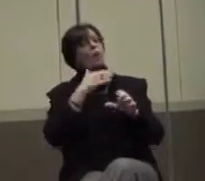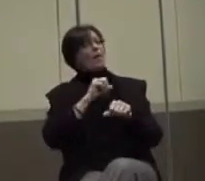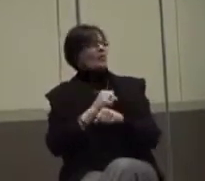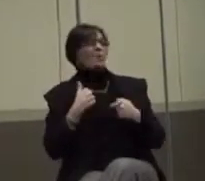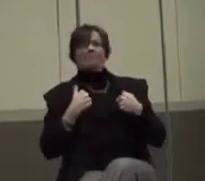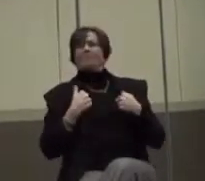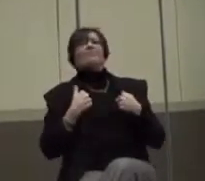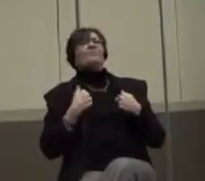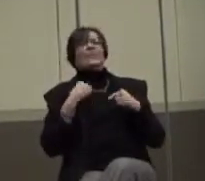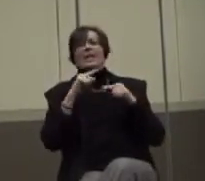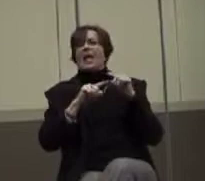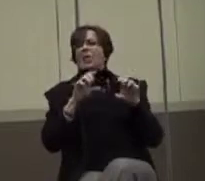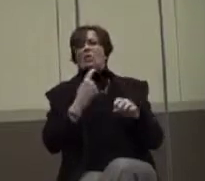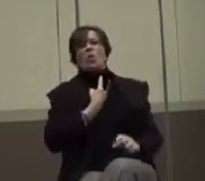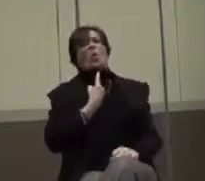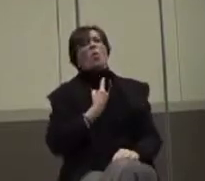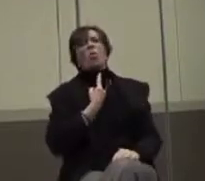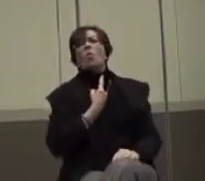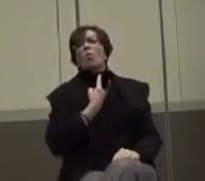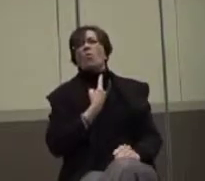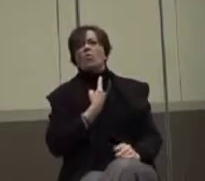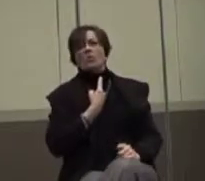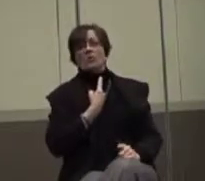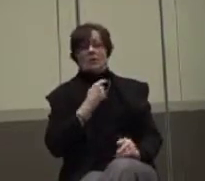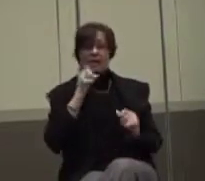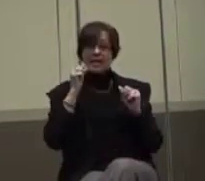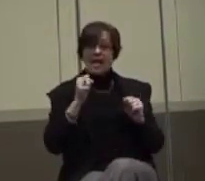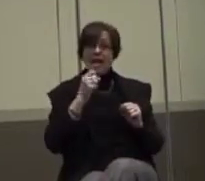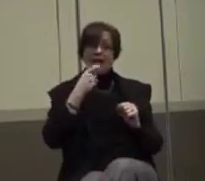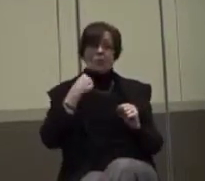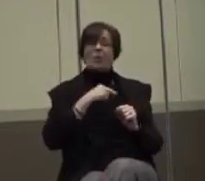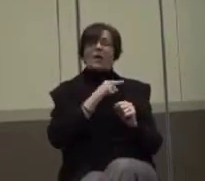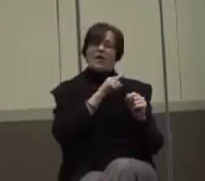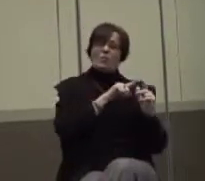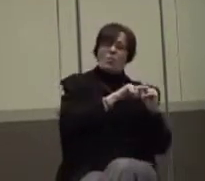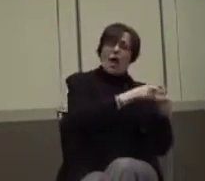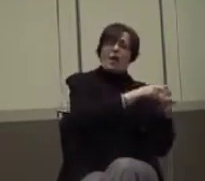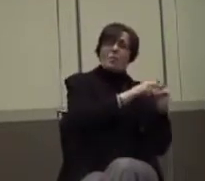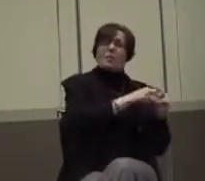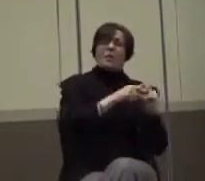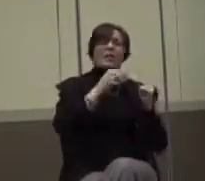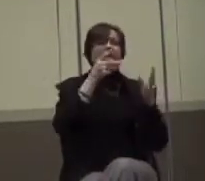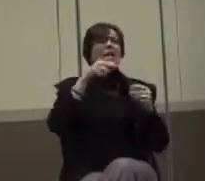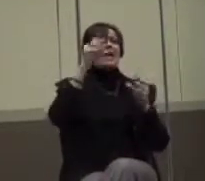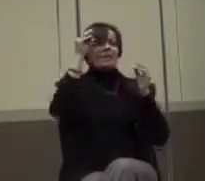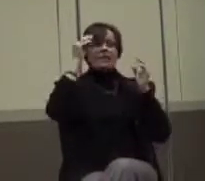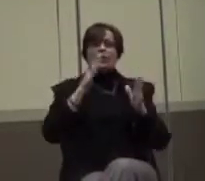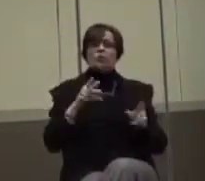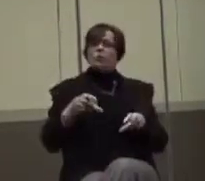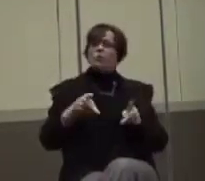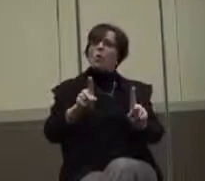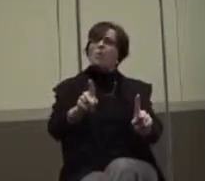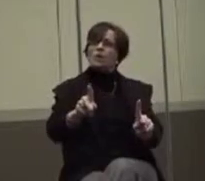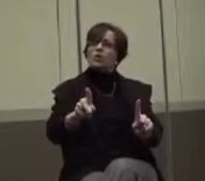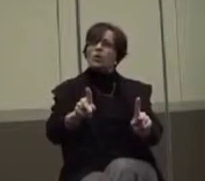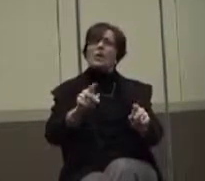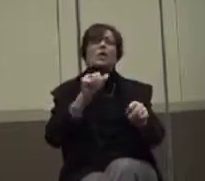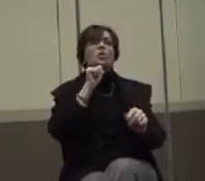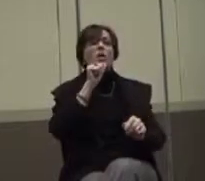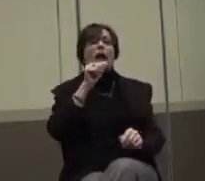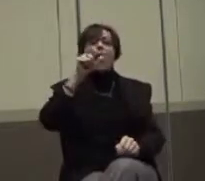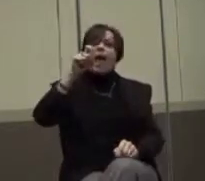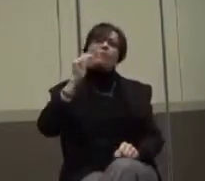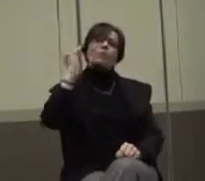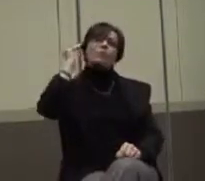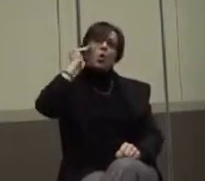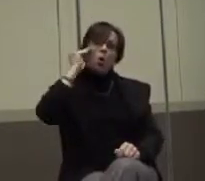alone. So can we, right from the beginning, give teachers permission to not have to know everything?